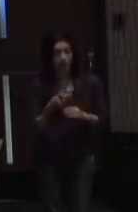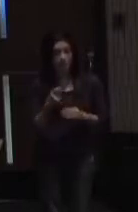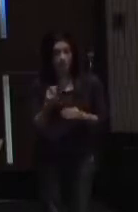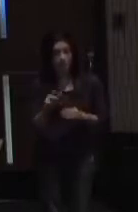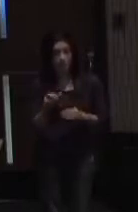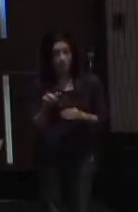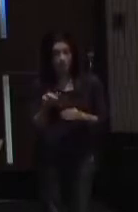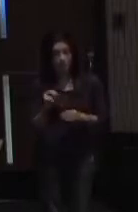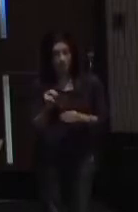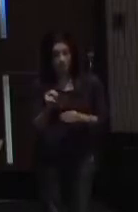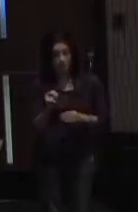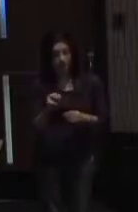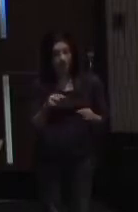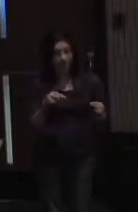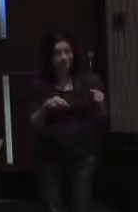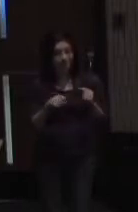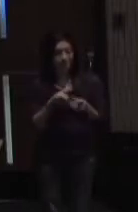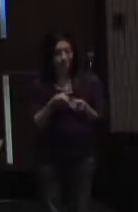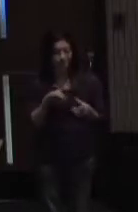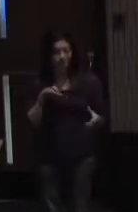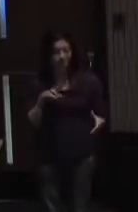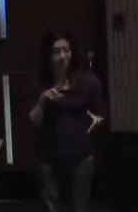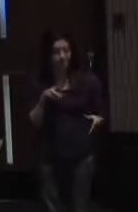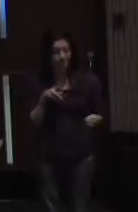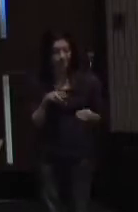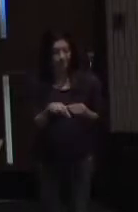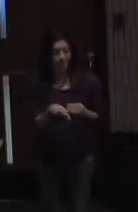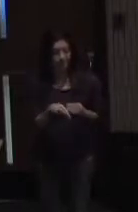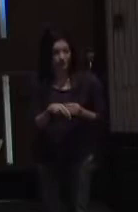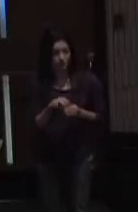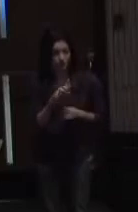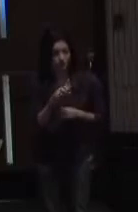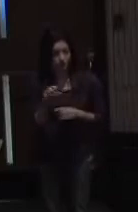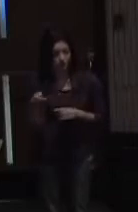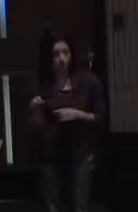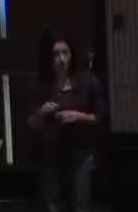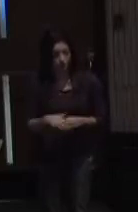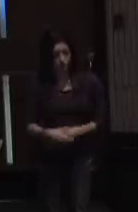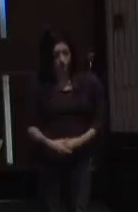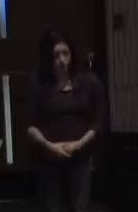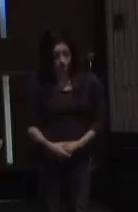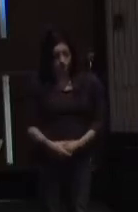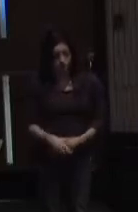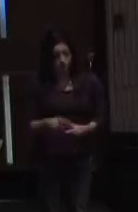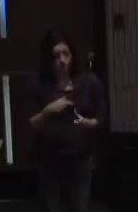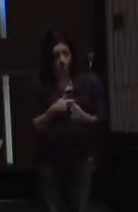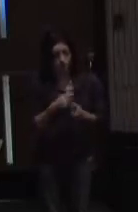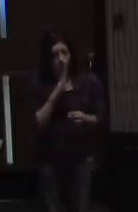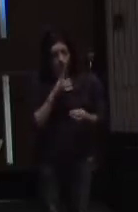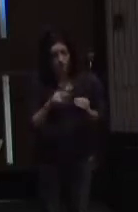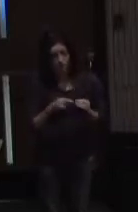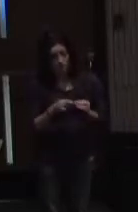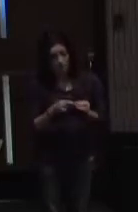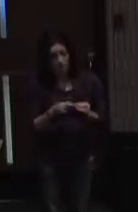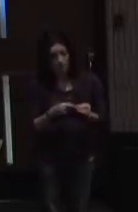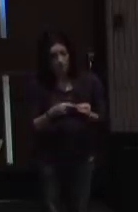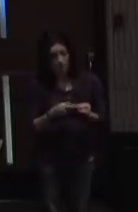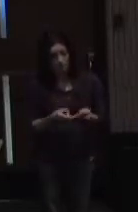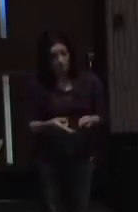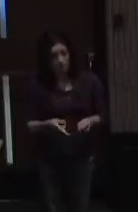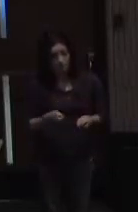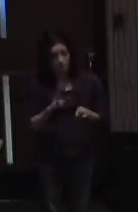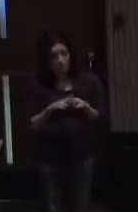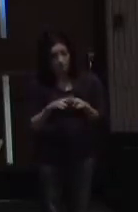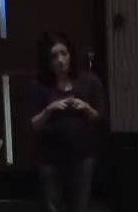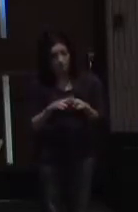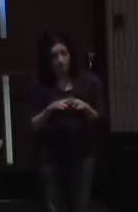Security. So that point appears to have been made. Then they talk about raising the retirement. Okay, nobody's